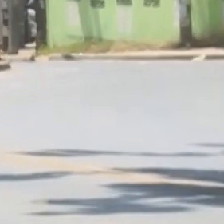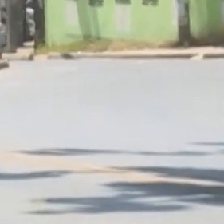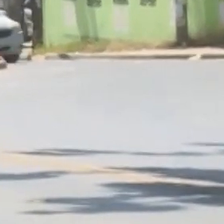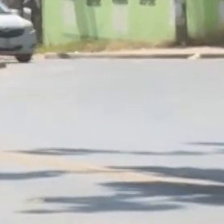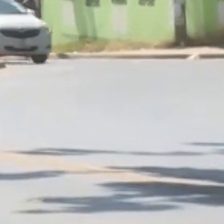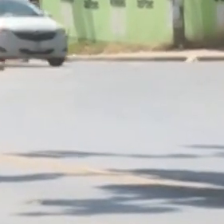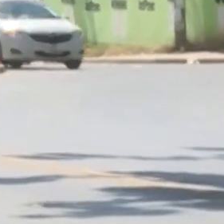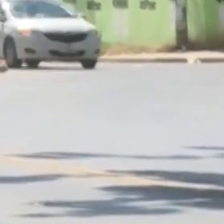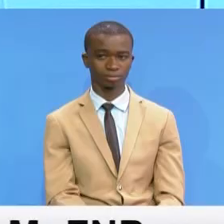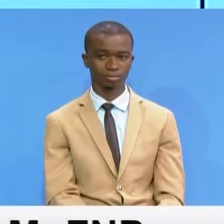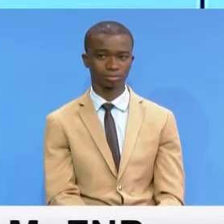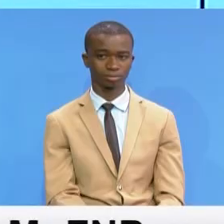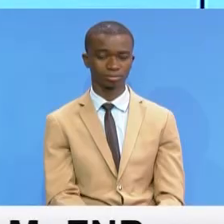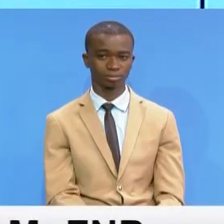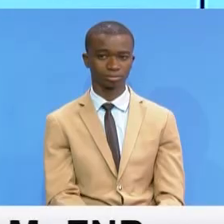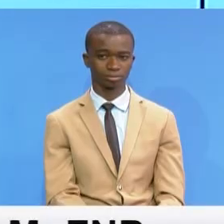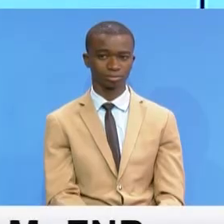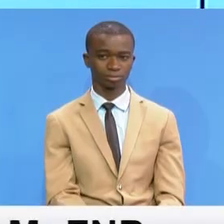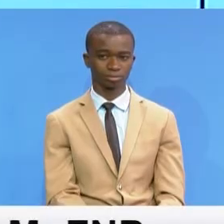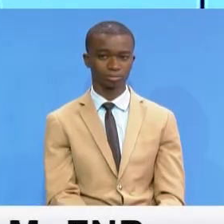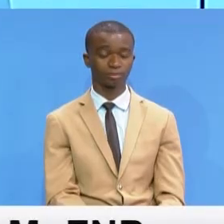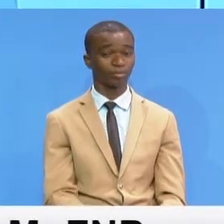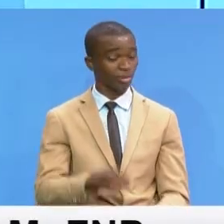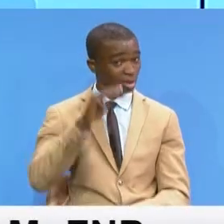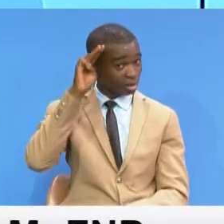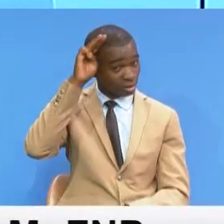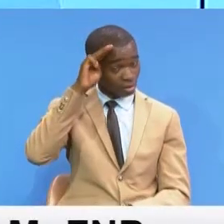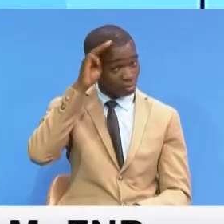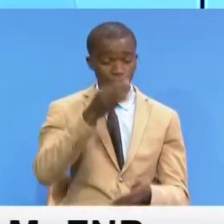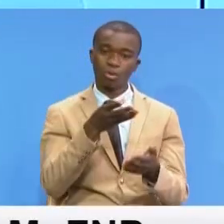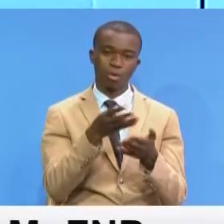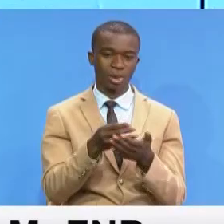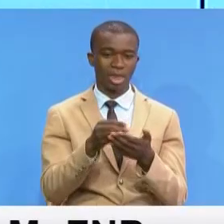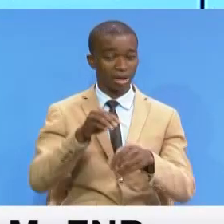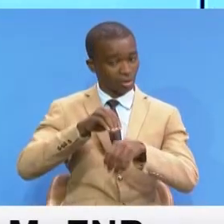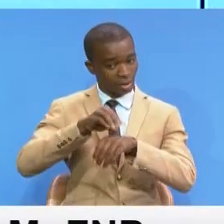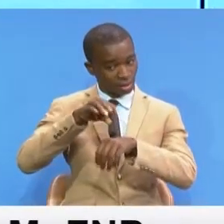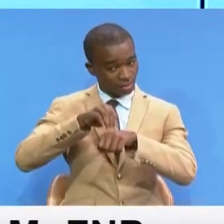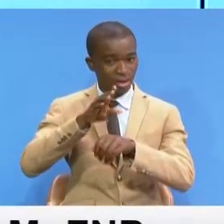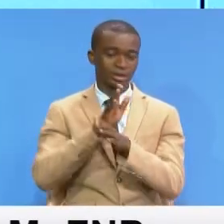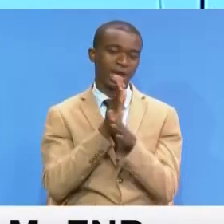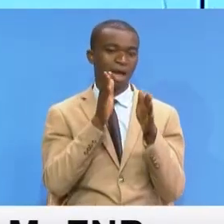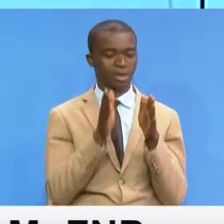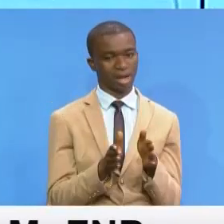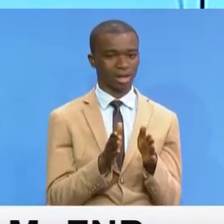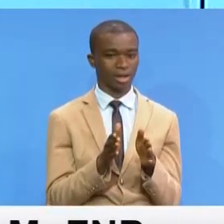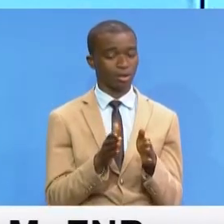for Zanis in Lusaka. The Minister of Finance has urged Zambians to remain